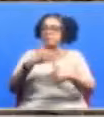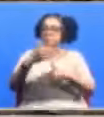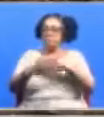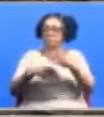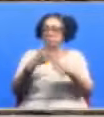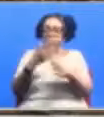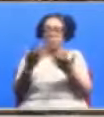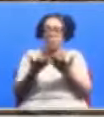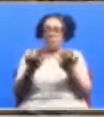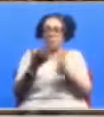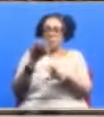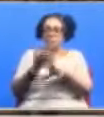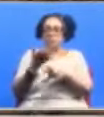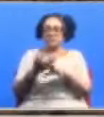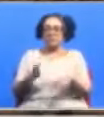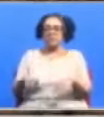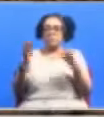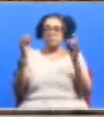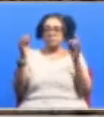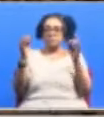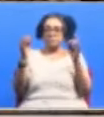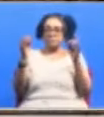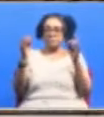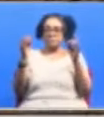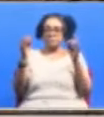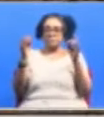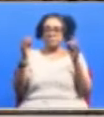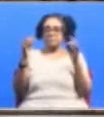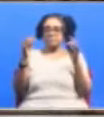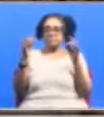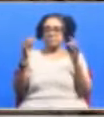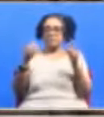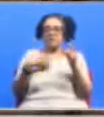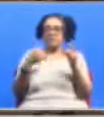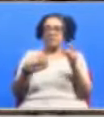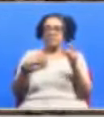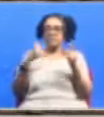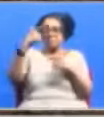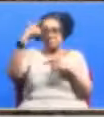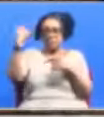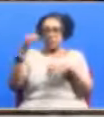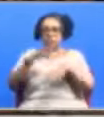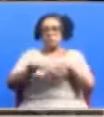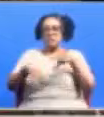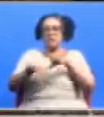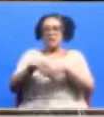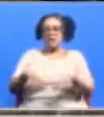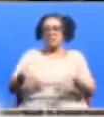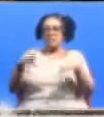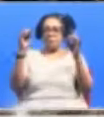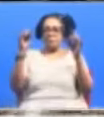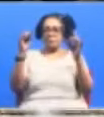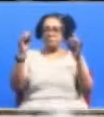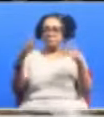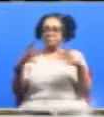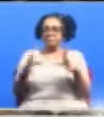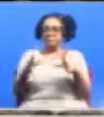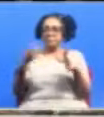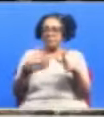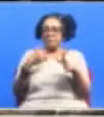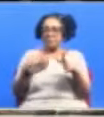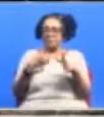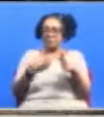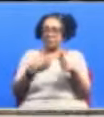here. Next, this black sweater was recovered. The team here shook off a few bones from a